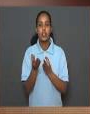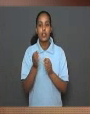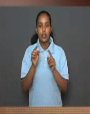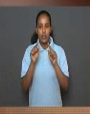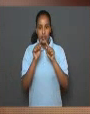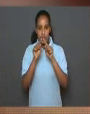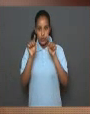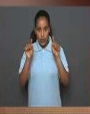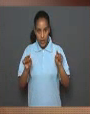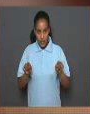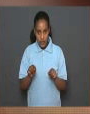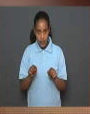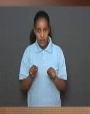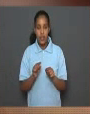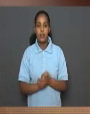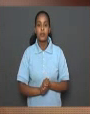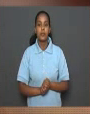square brackets.